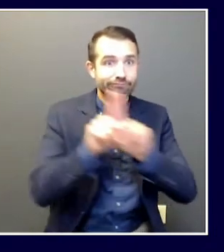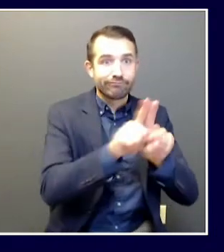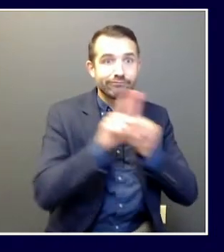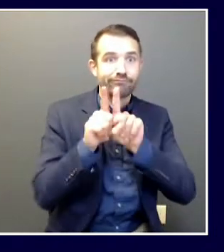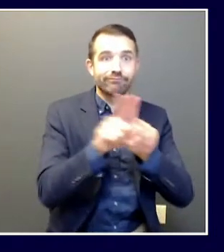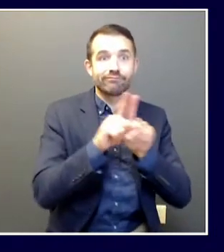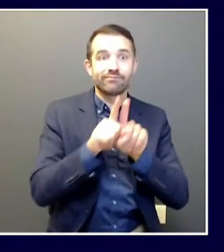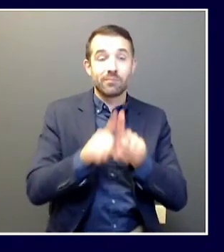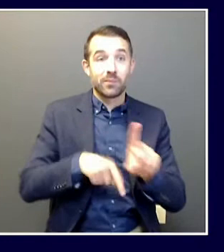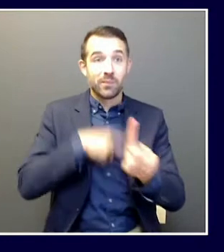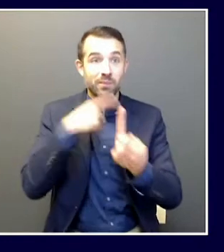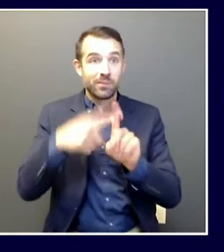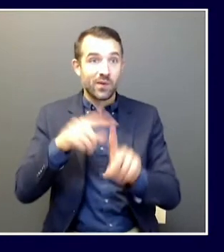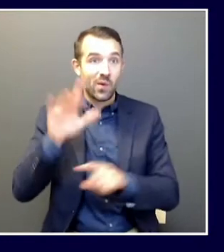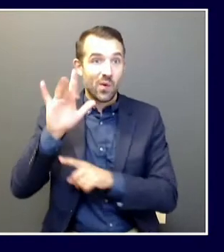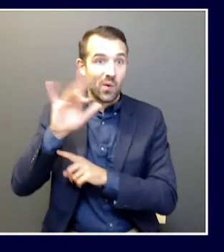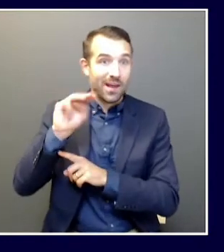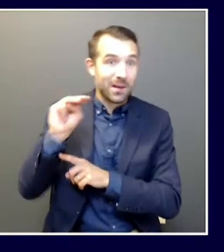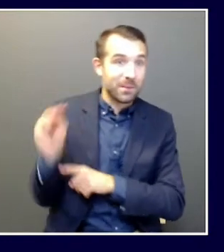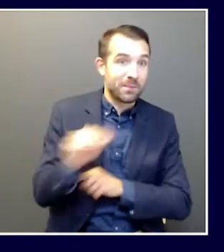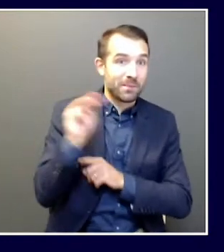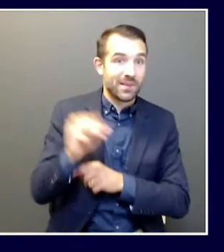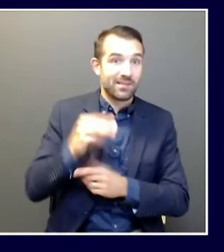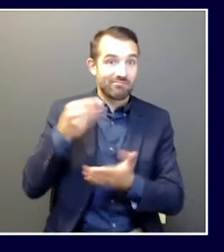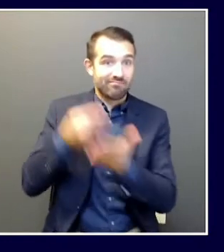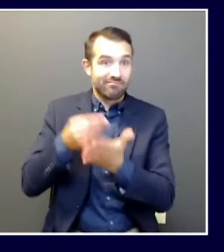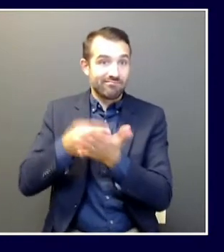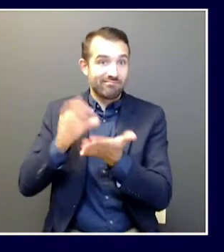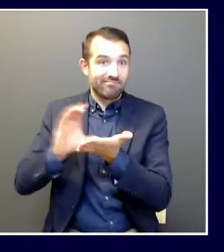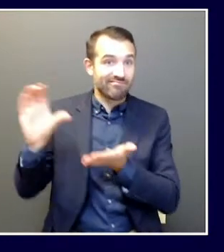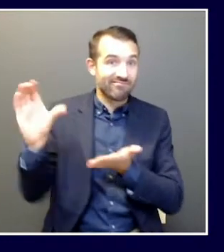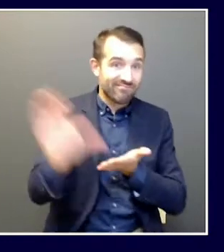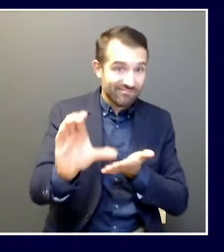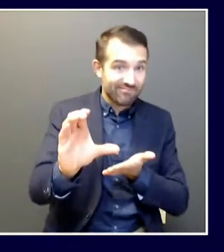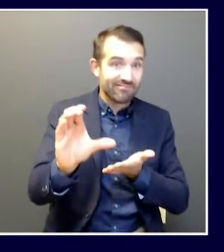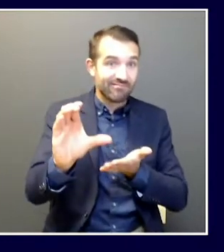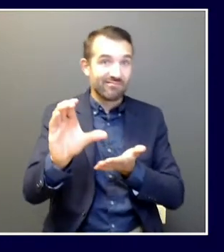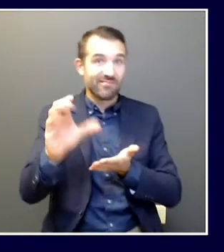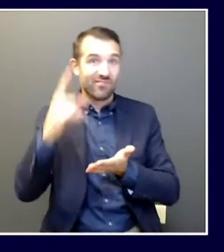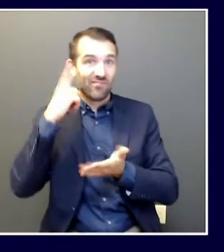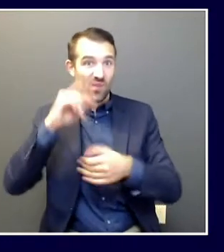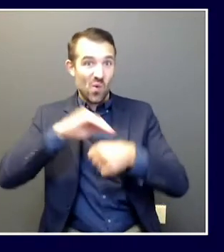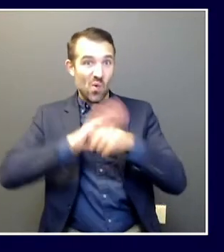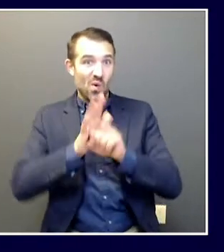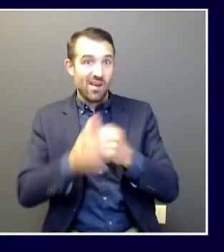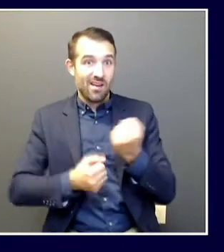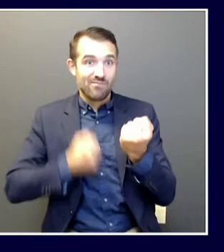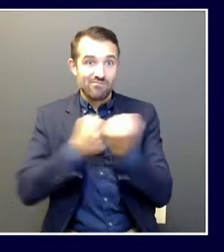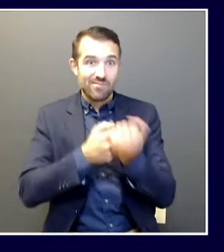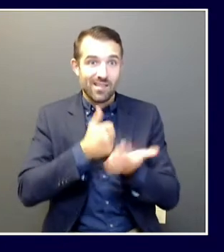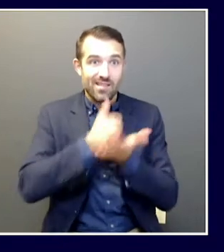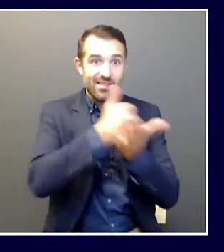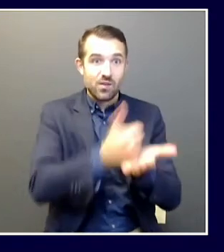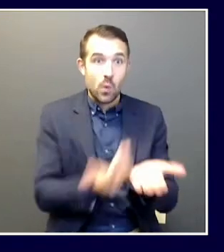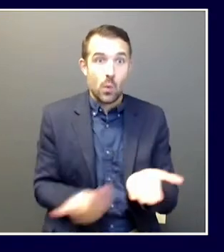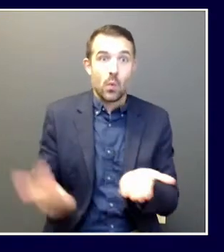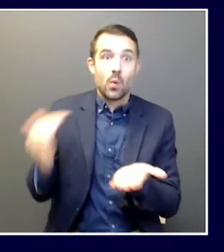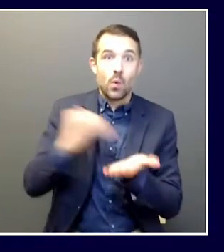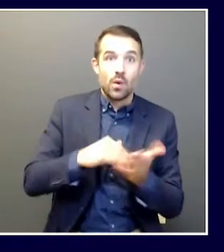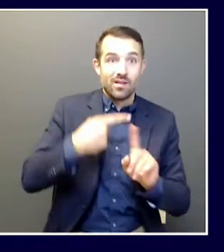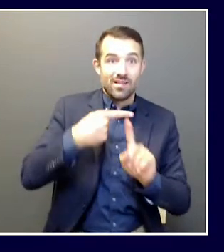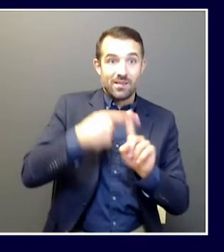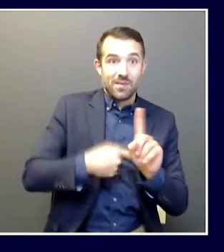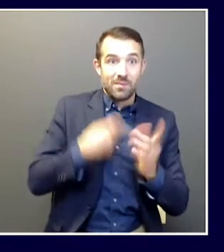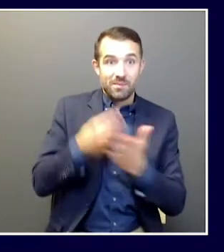summer, including over $1 million to Central Maine Healthcare for COVID relief. We're doing another round of payments this month,